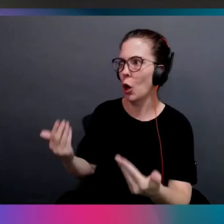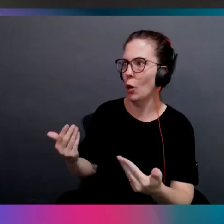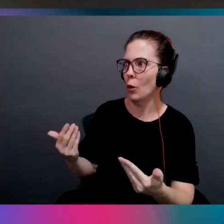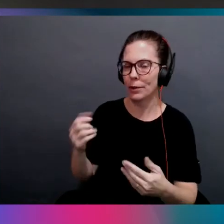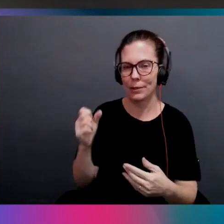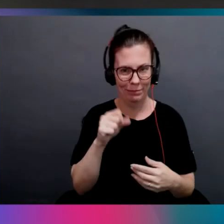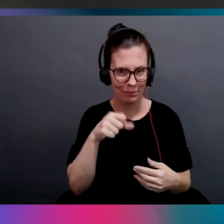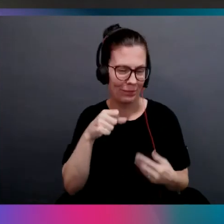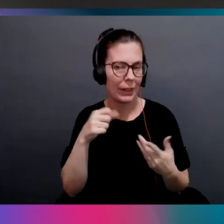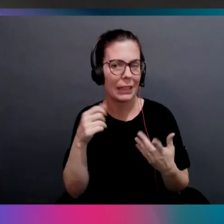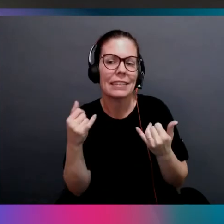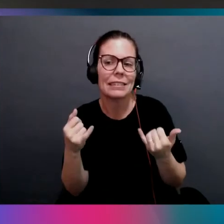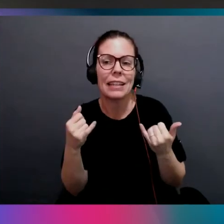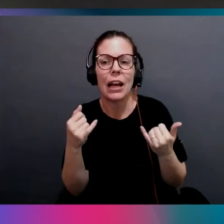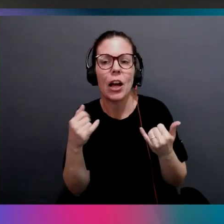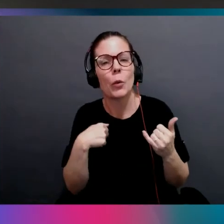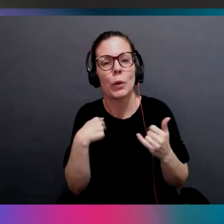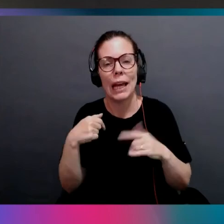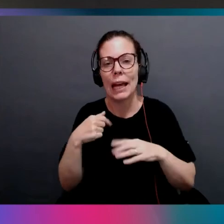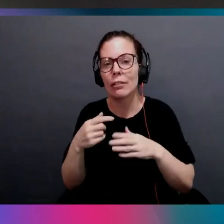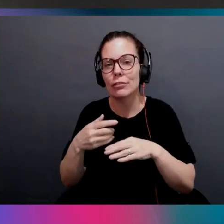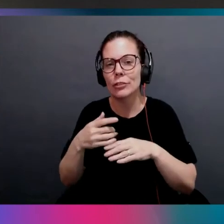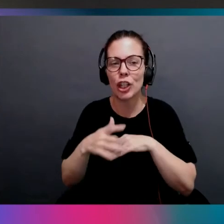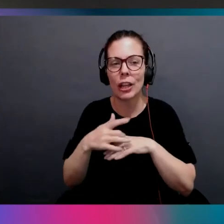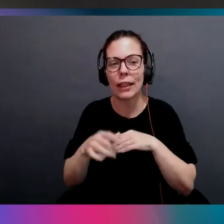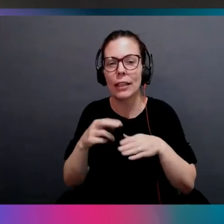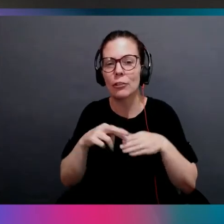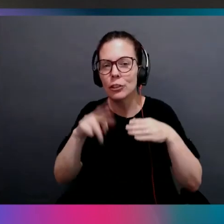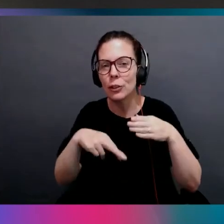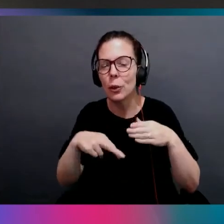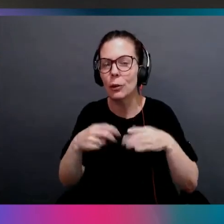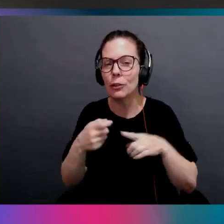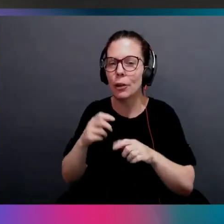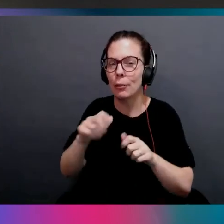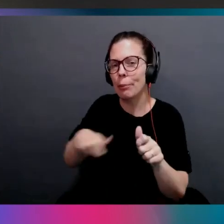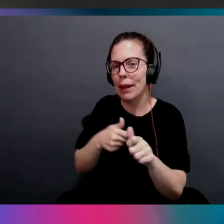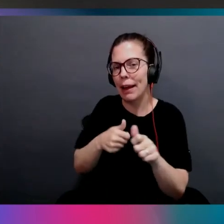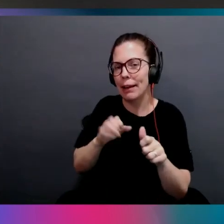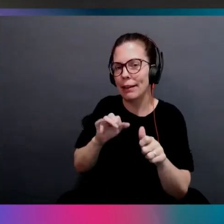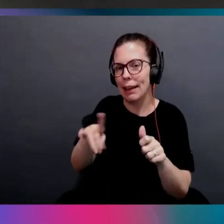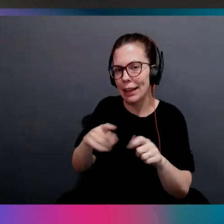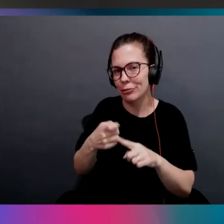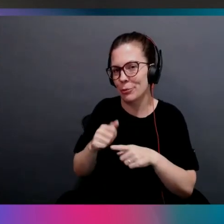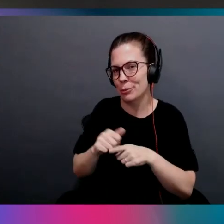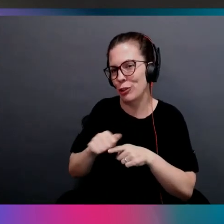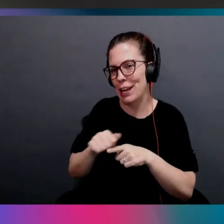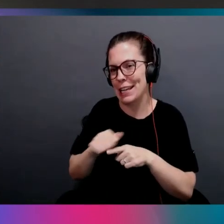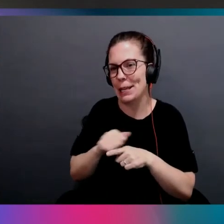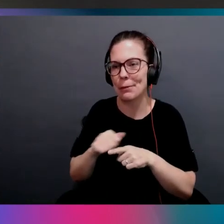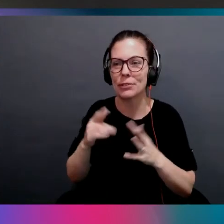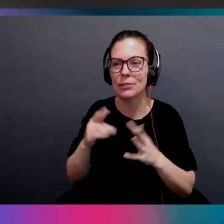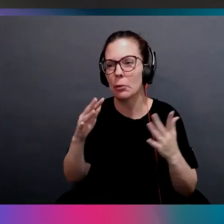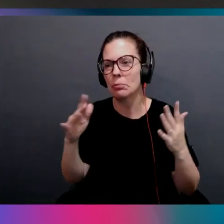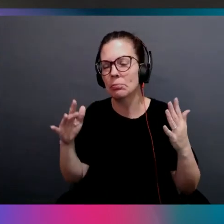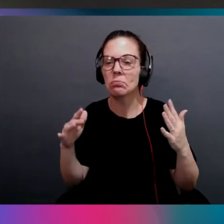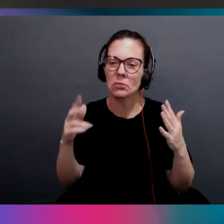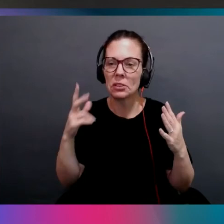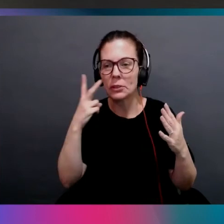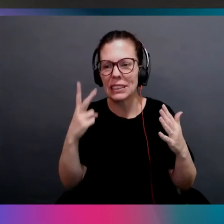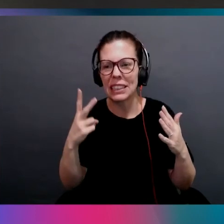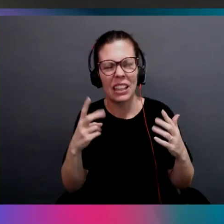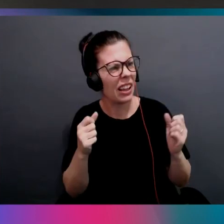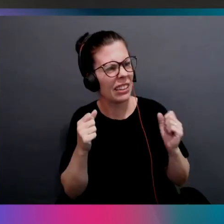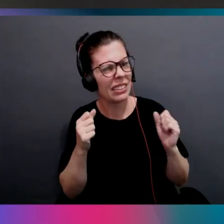we're getting the early returns here from our back in from our training exercise here. You can see some things going on. We just